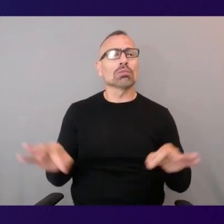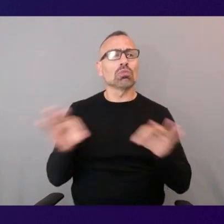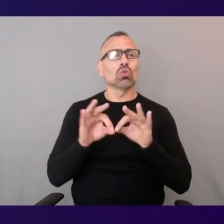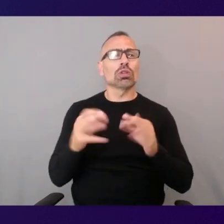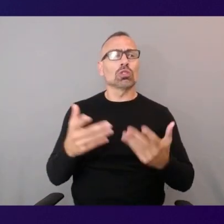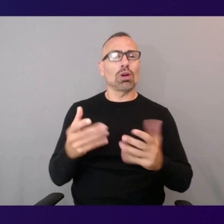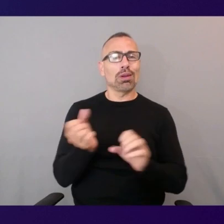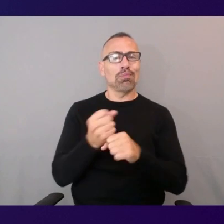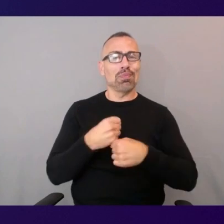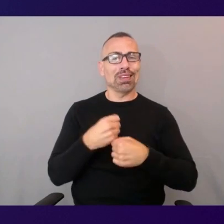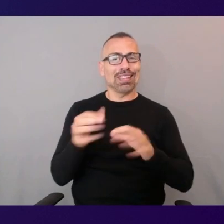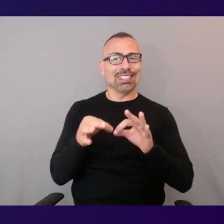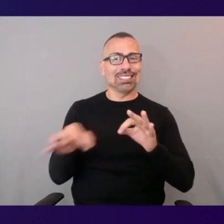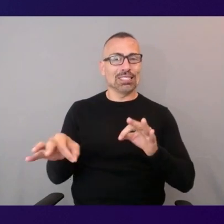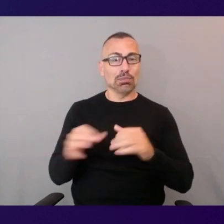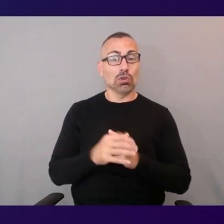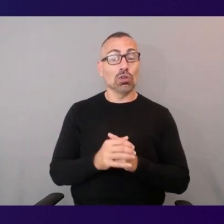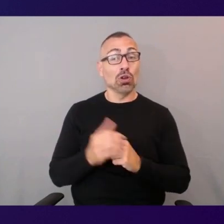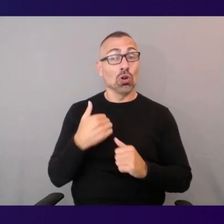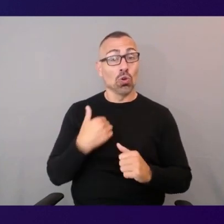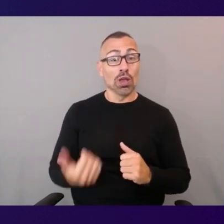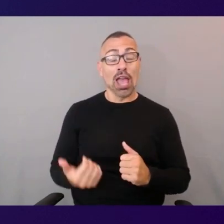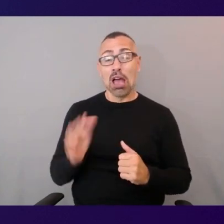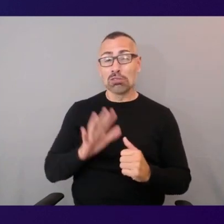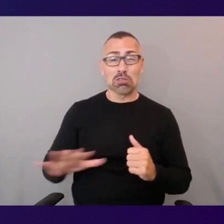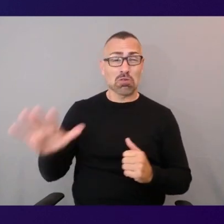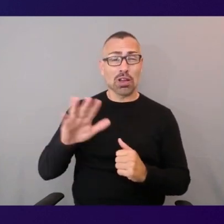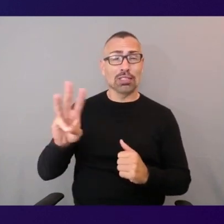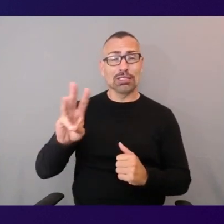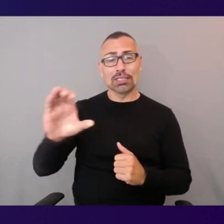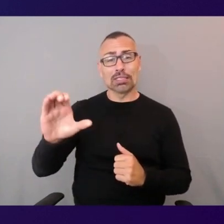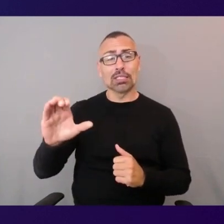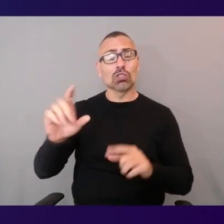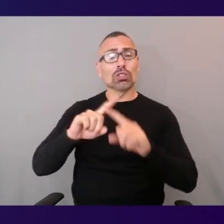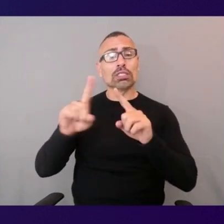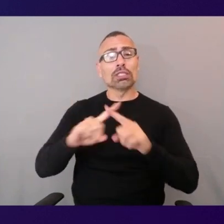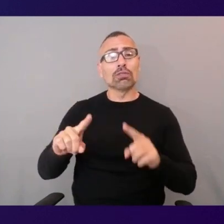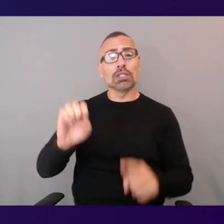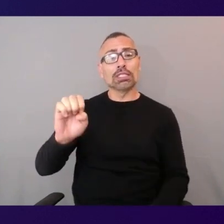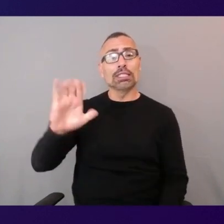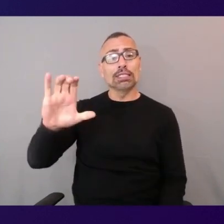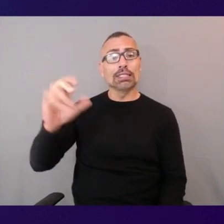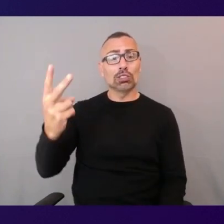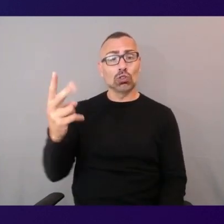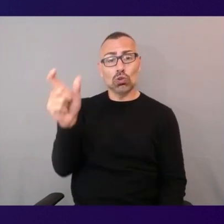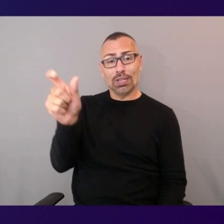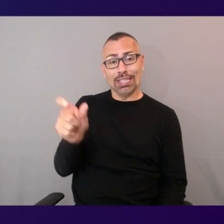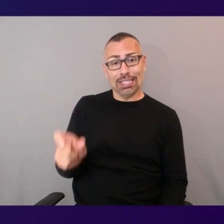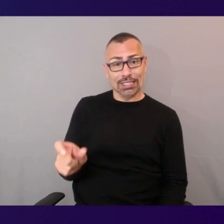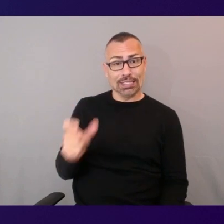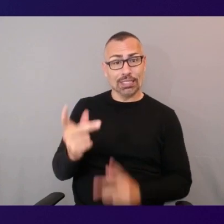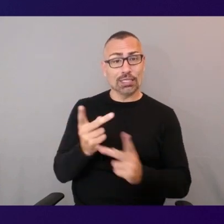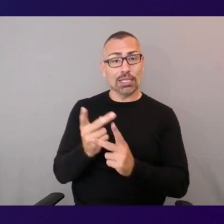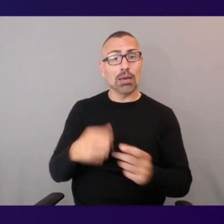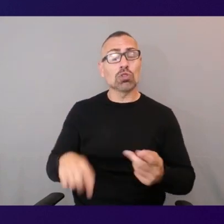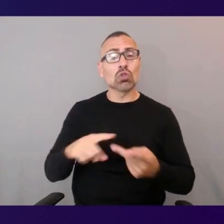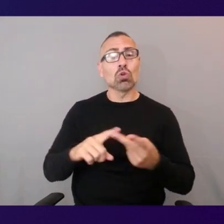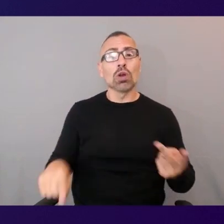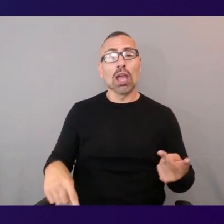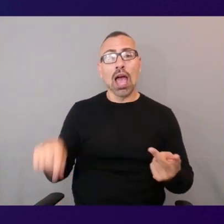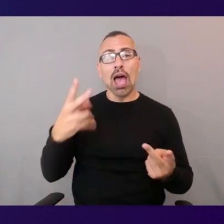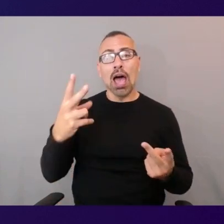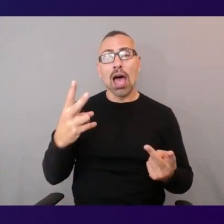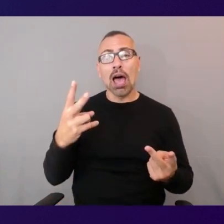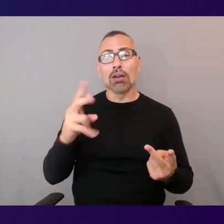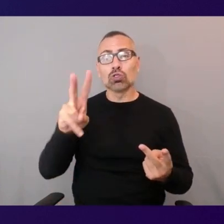have something like 600 different EC2 instance types. We have 200 different AWS services launched. Yeah. Every time an